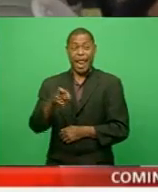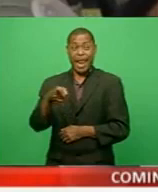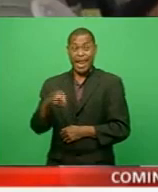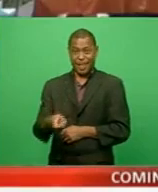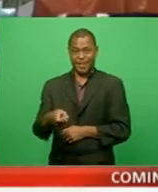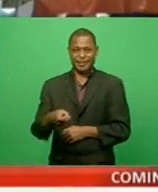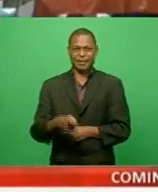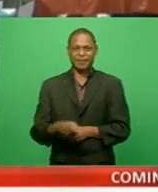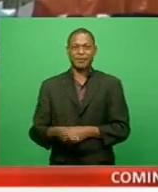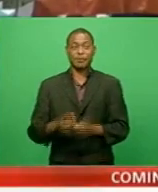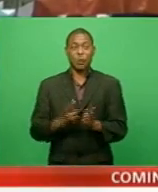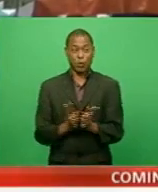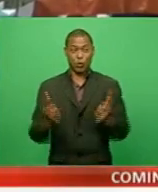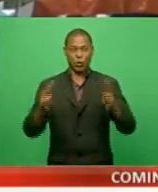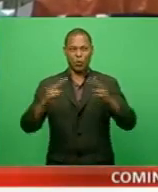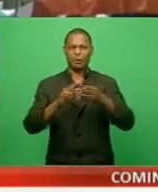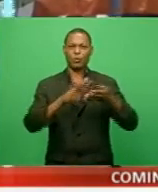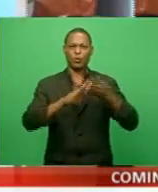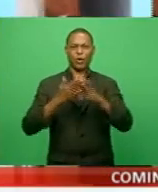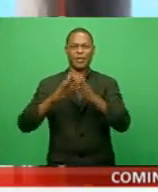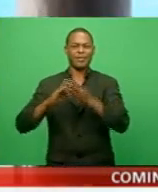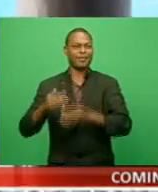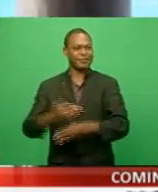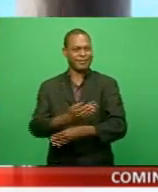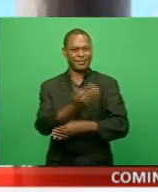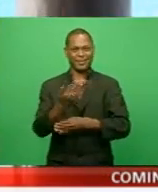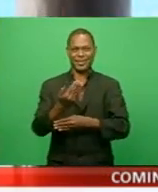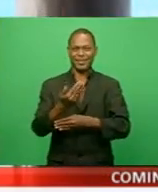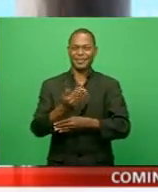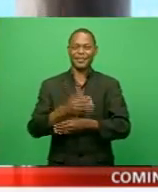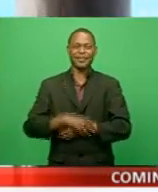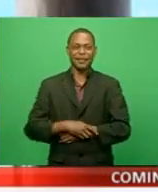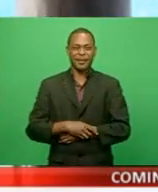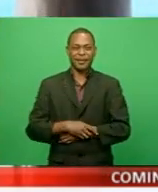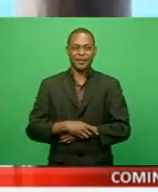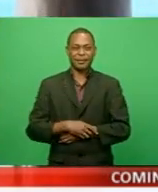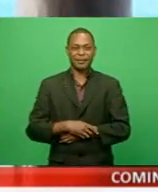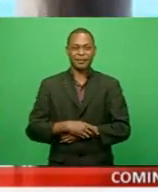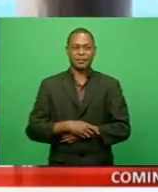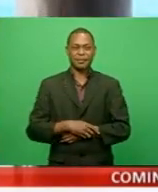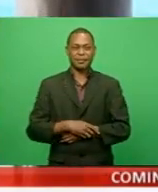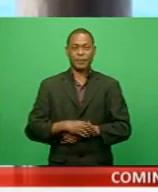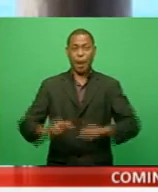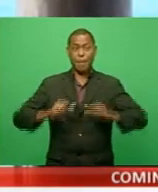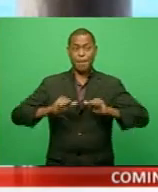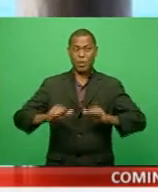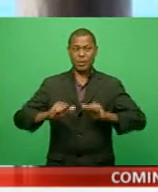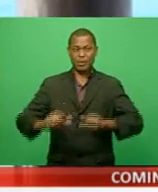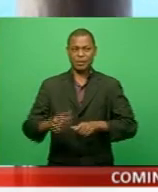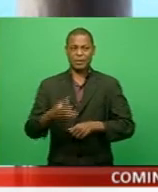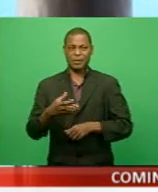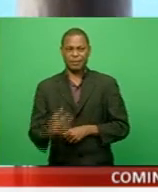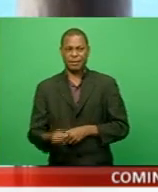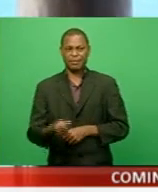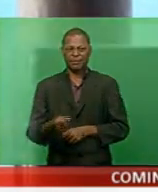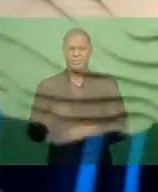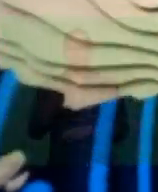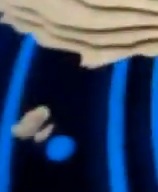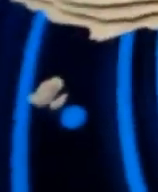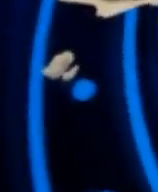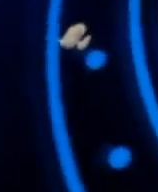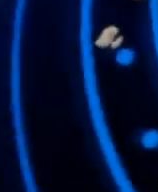UN 75 Community Day a success. And President raises concern on NCDs.